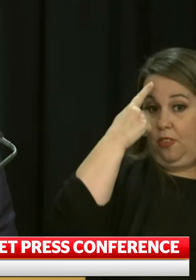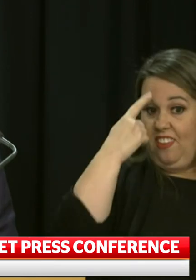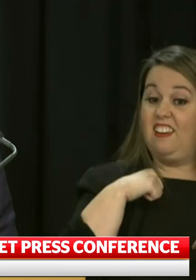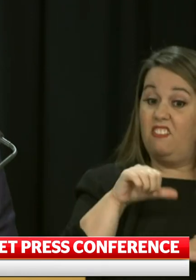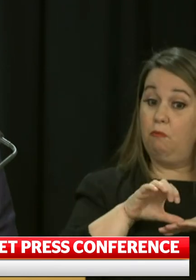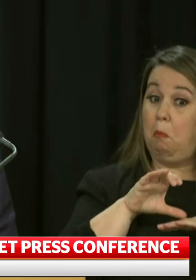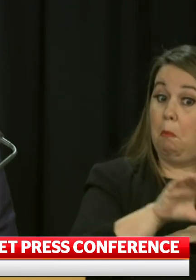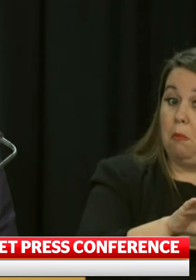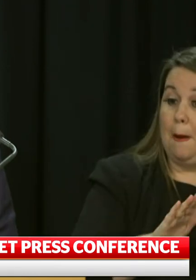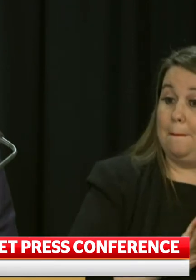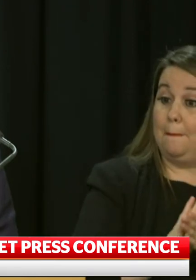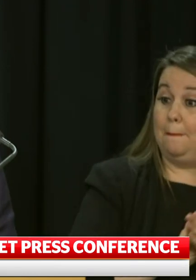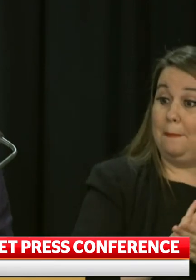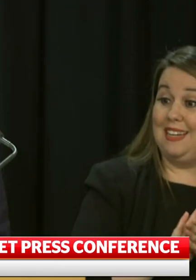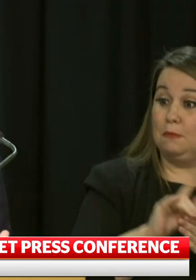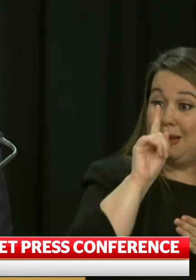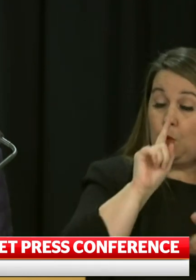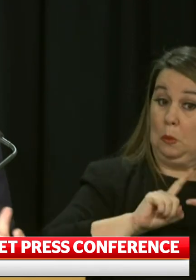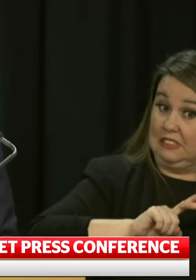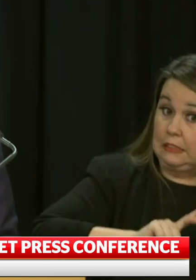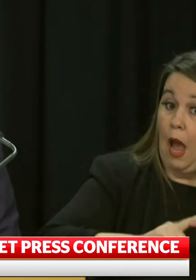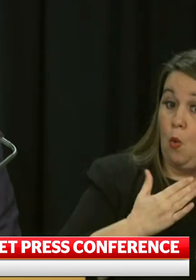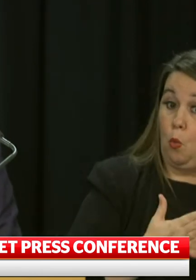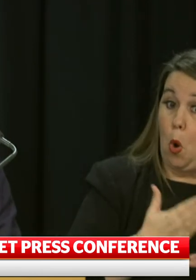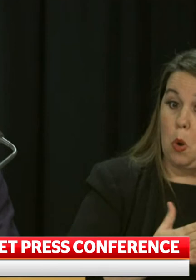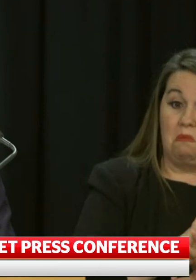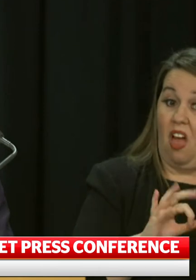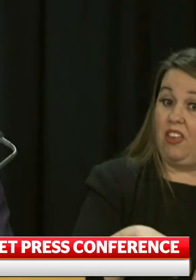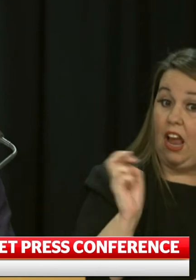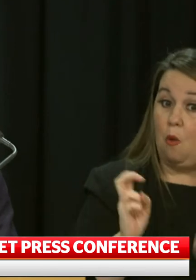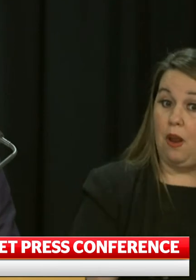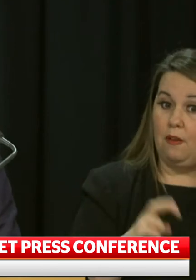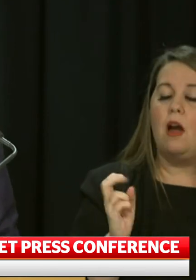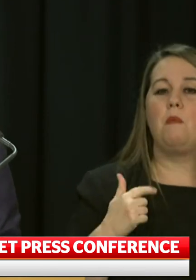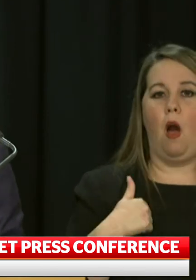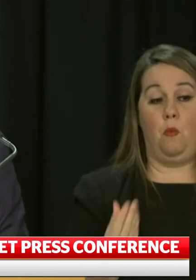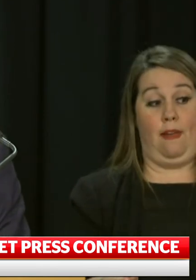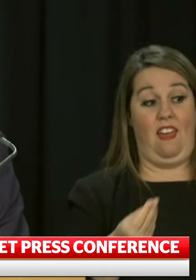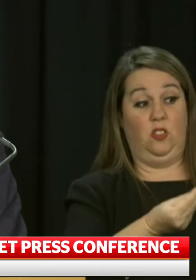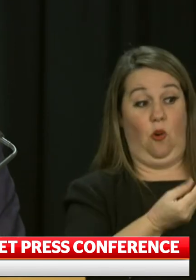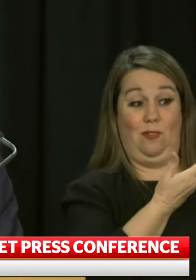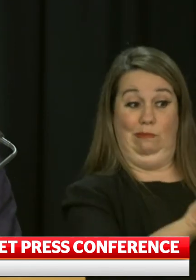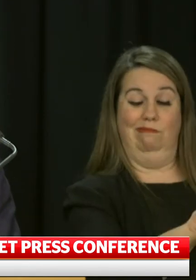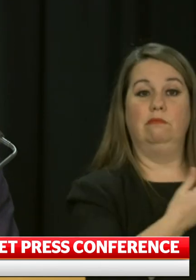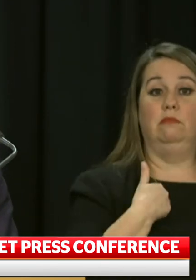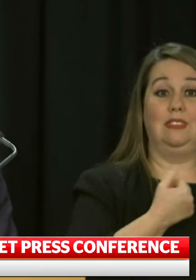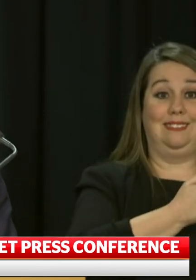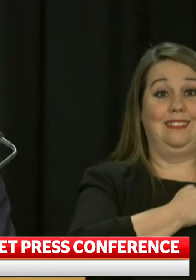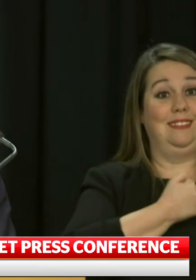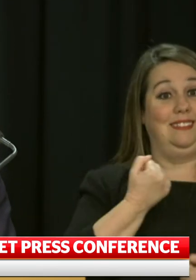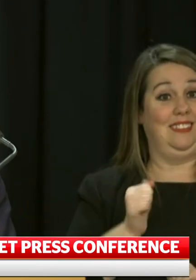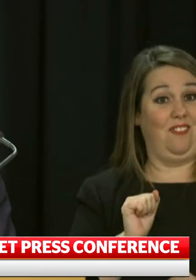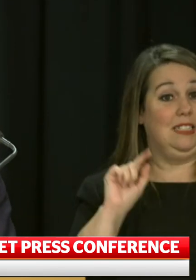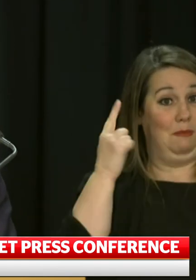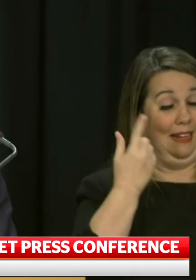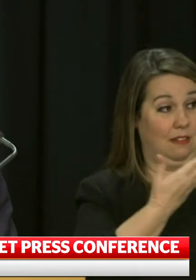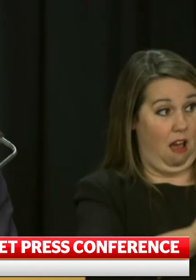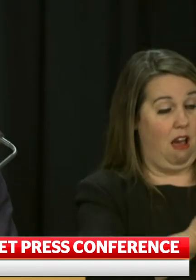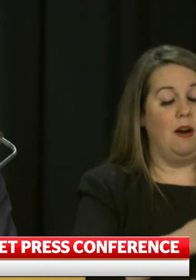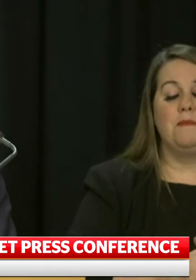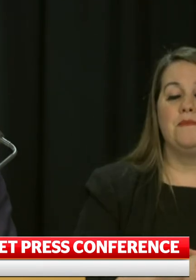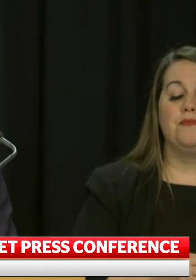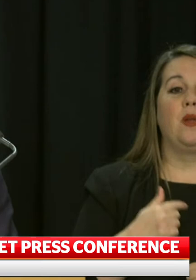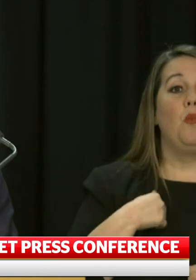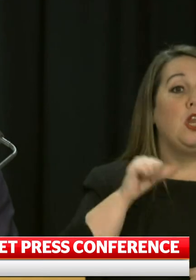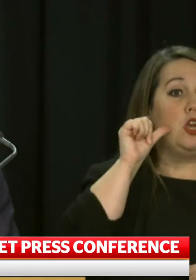of people out of our military? I'll hand over to the Minister in a minute for some specific numbers, if he has them. But we do know that, particularly in the